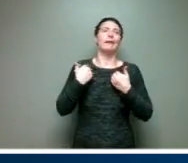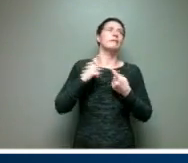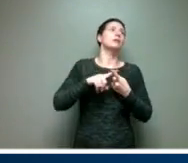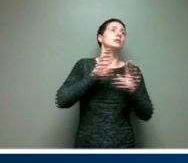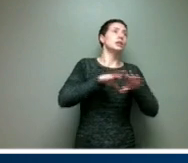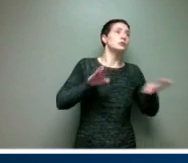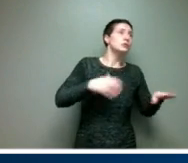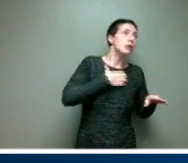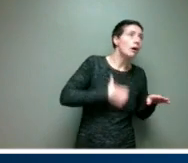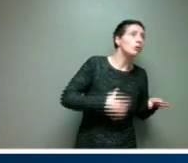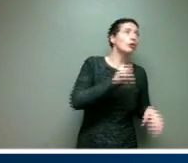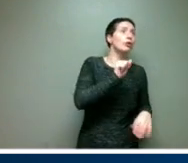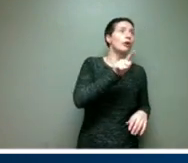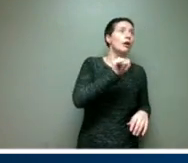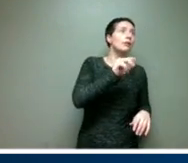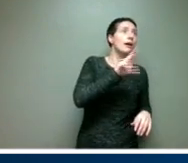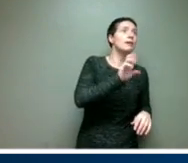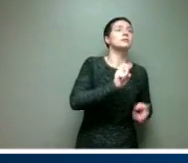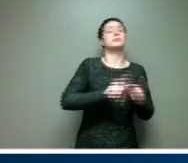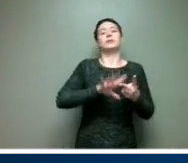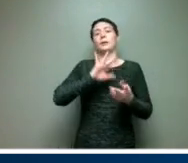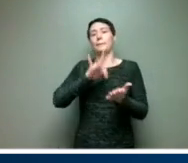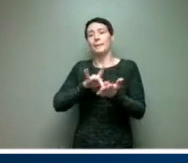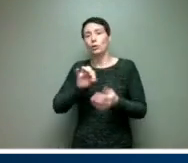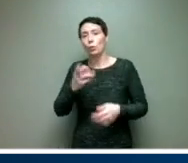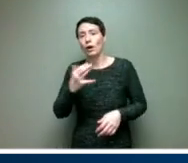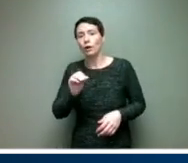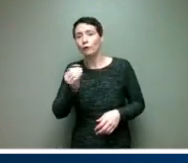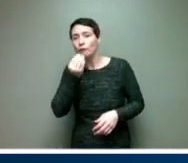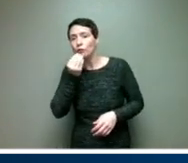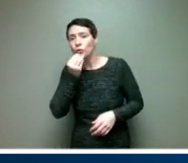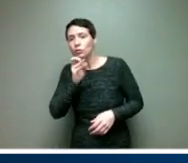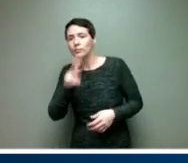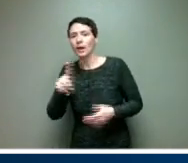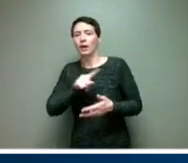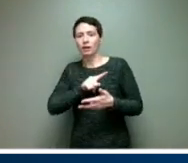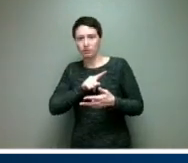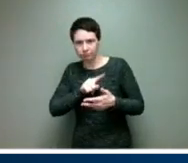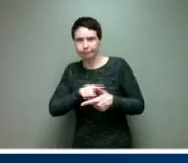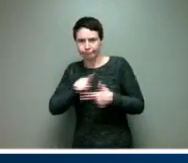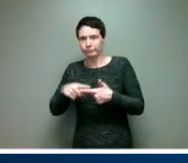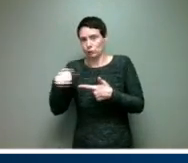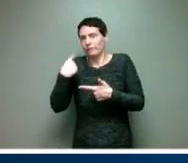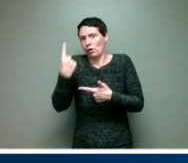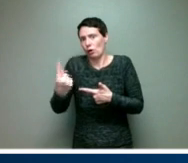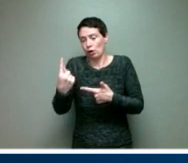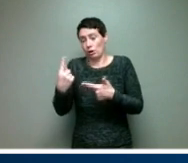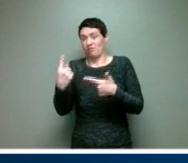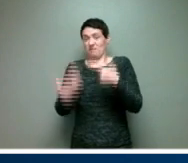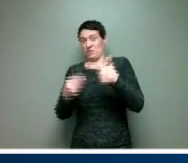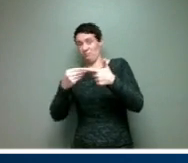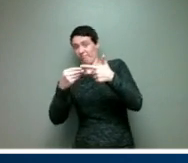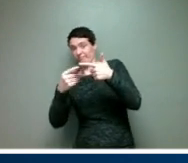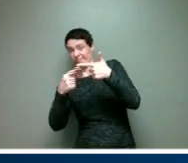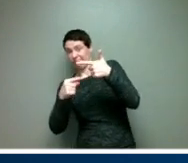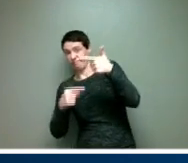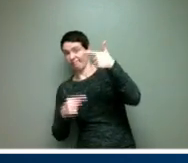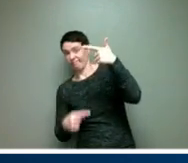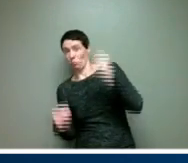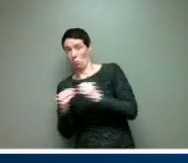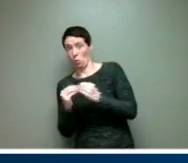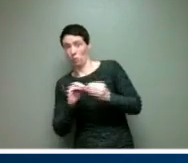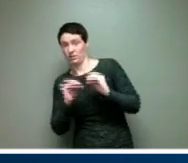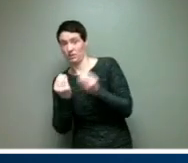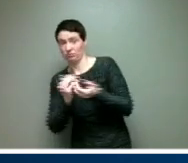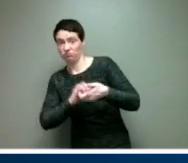we're doing as a district. And it's all about making sure our students get nutritional meals, and that they're